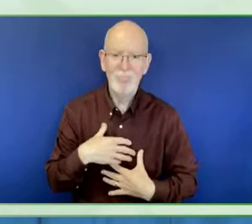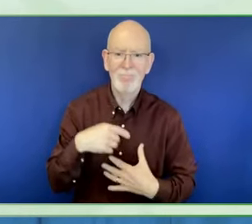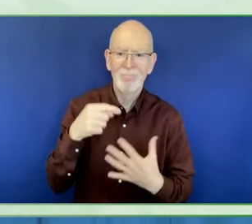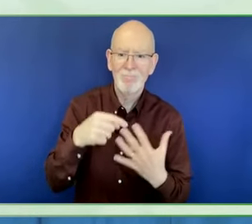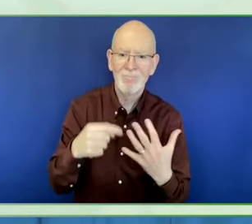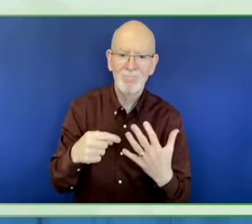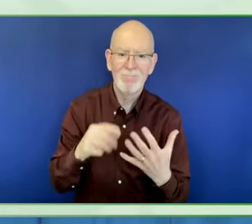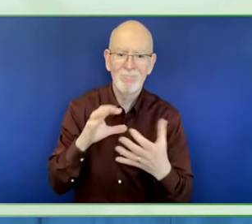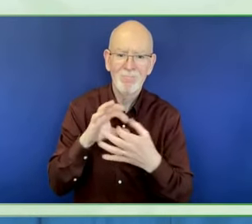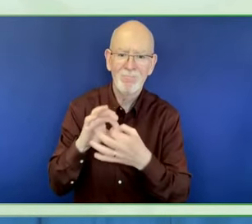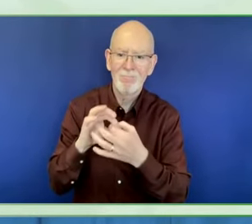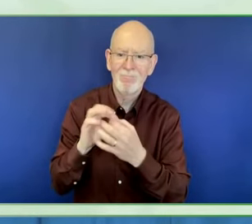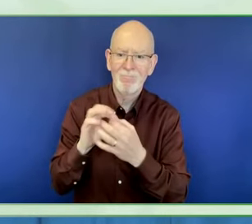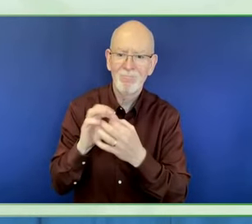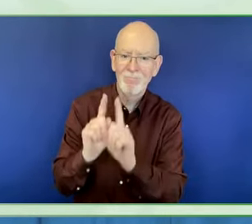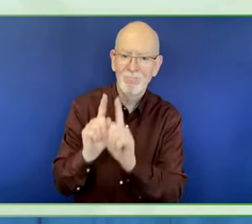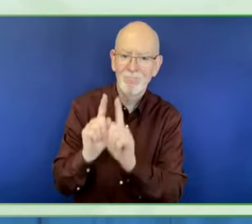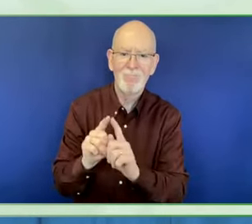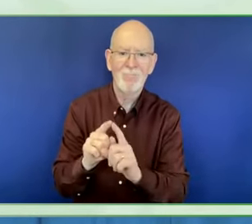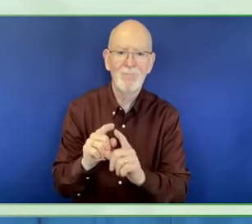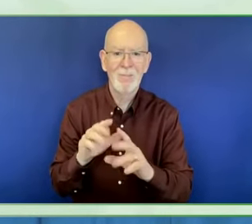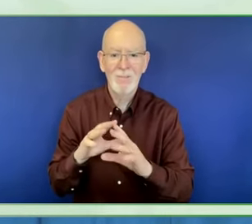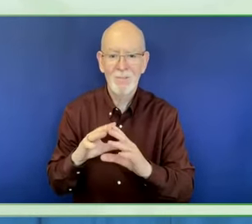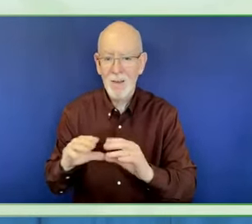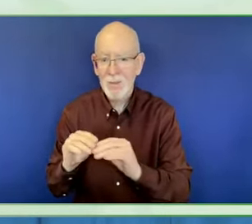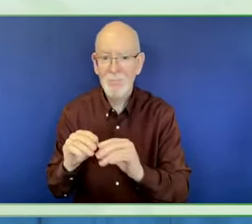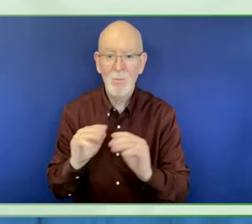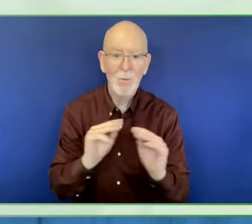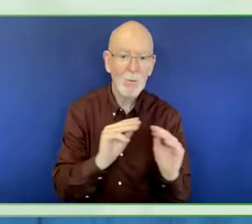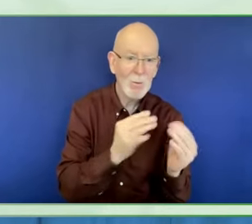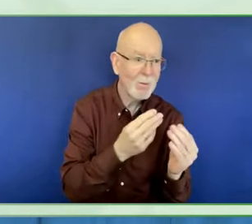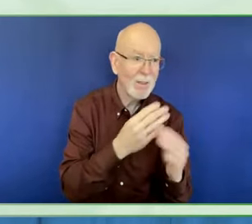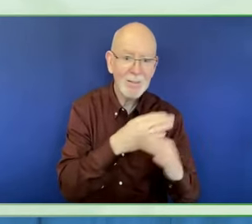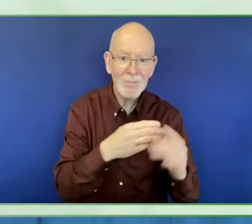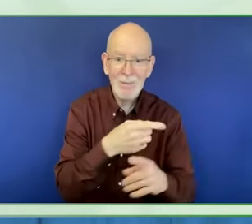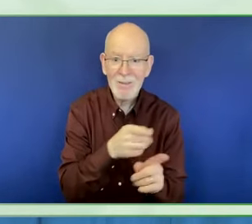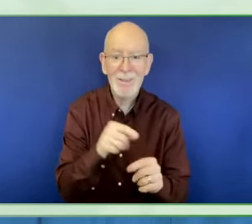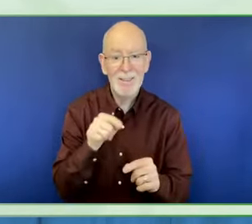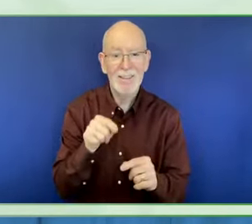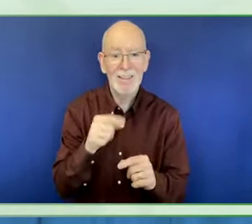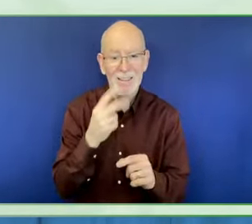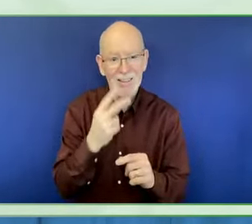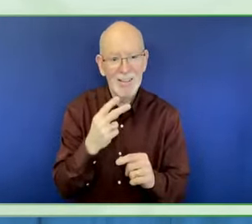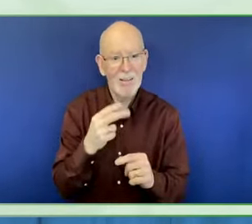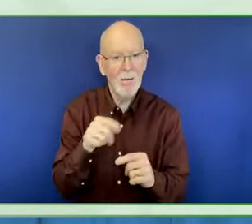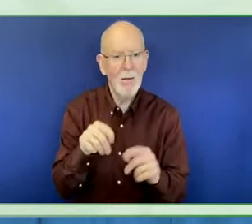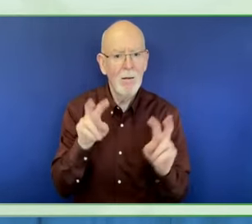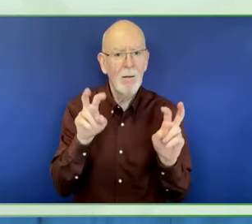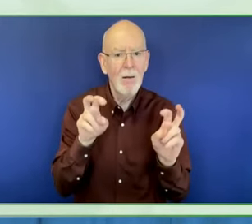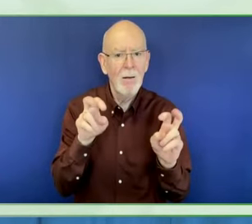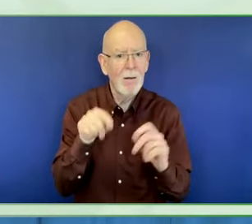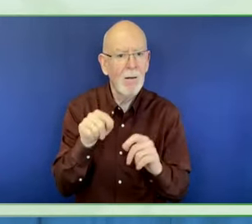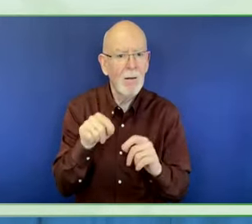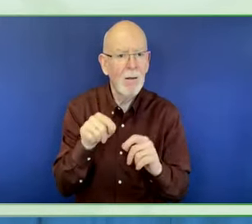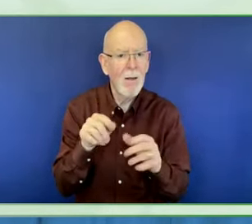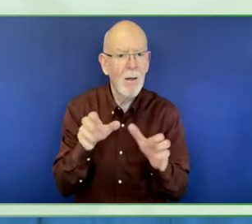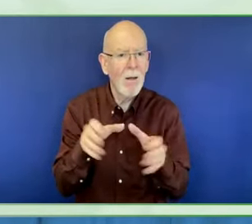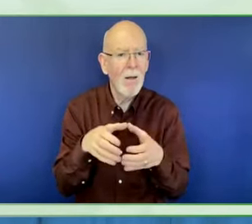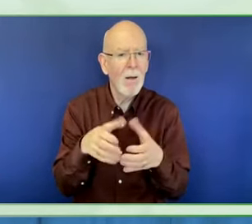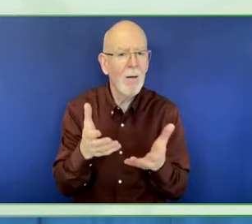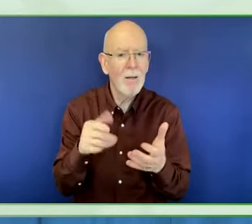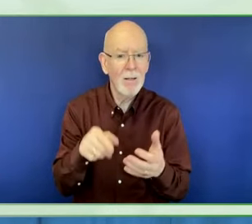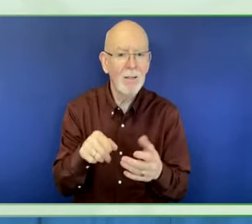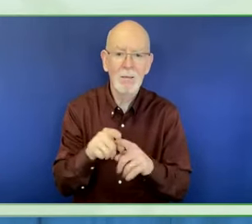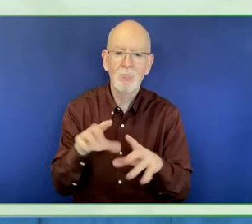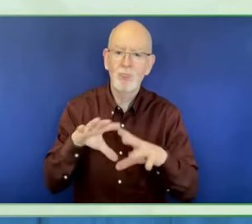aim to increase persons with disabilities' confidence to have conversations about sex and feel empowered to be better informed about the topic.